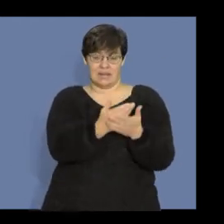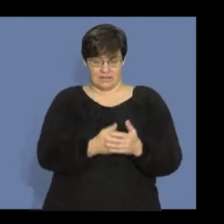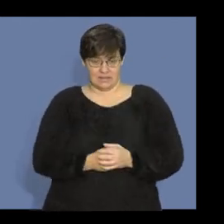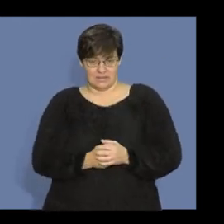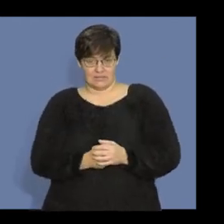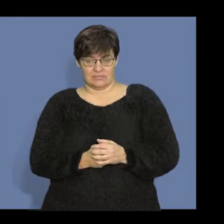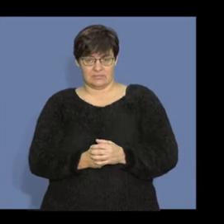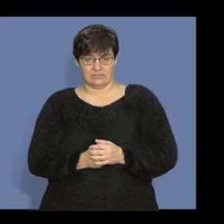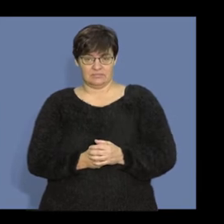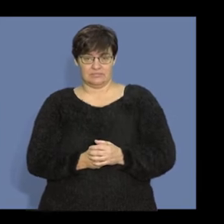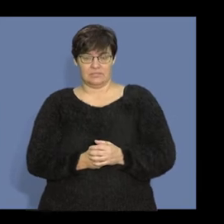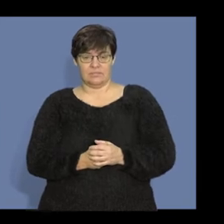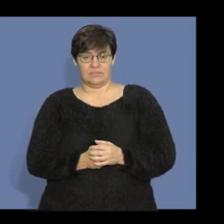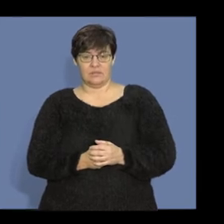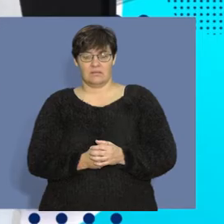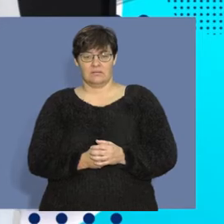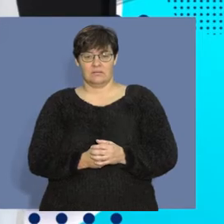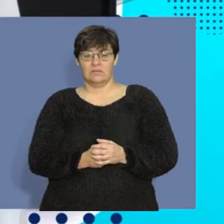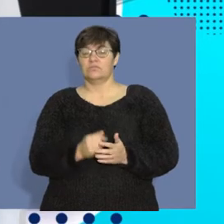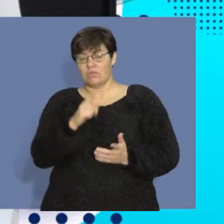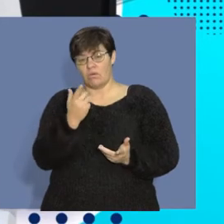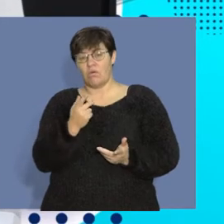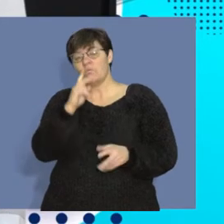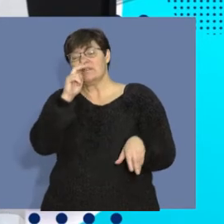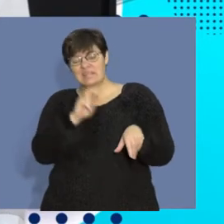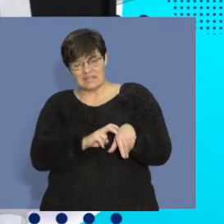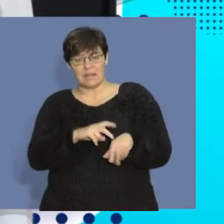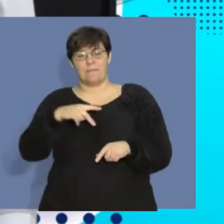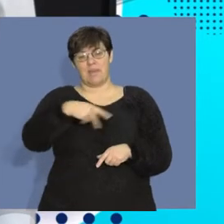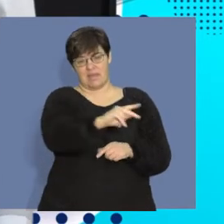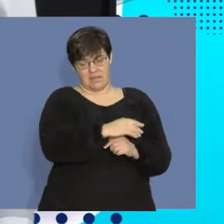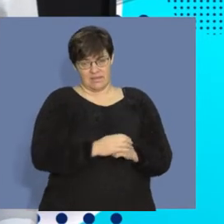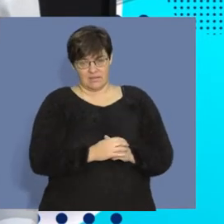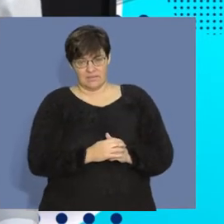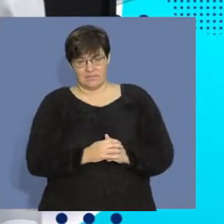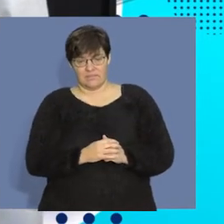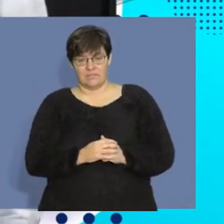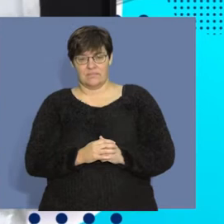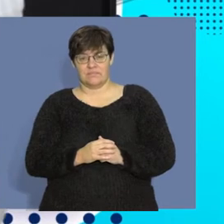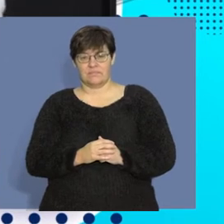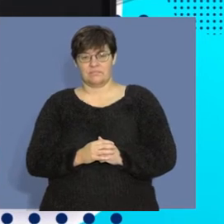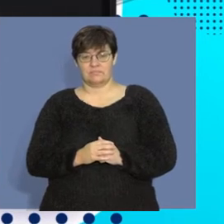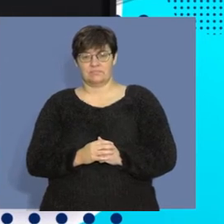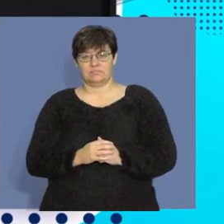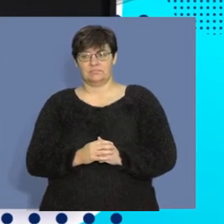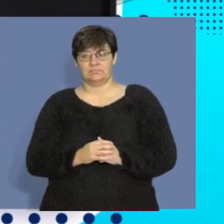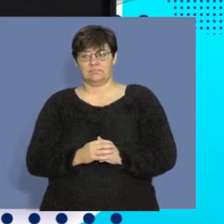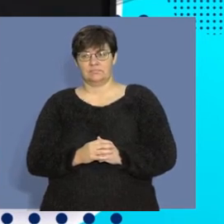right? It is a criminal offense not to pay over the amounts that are due to SARS.